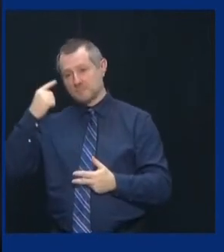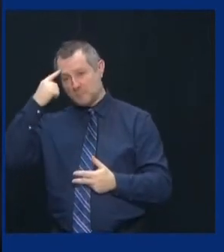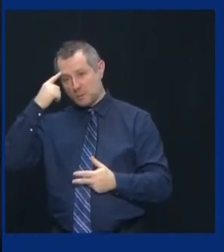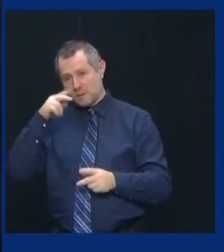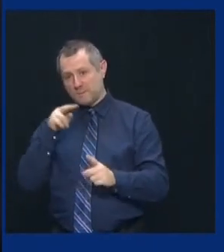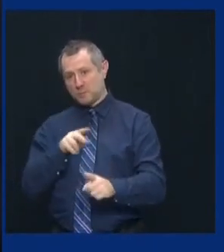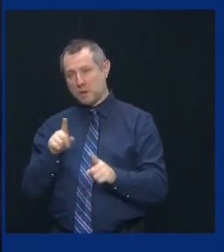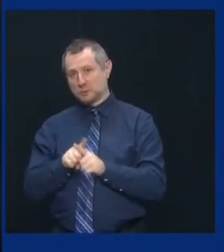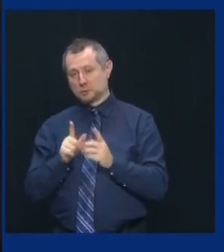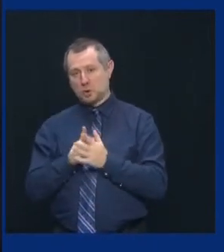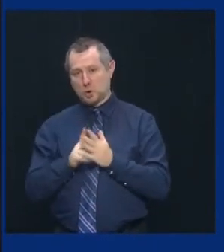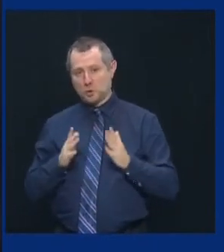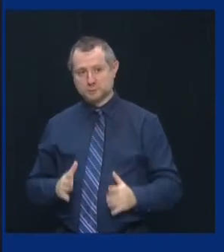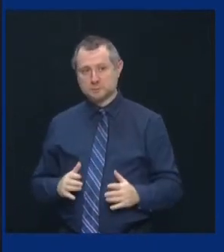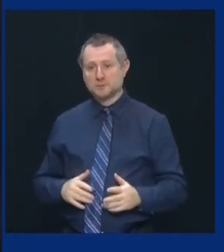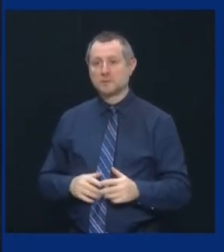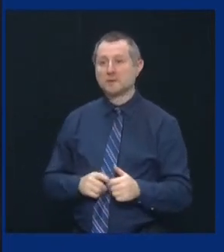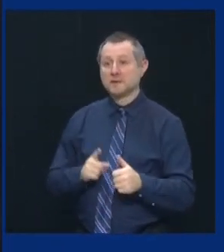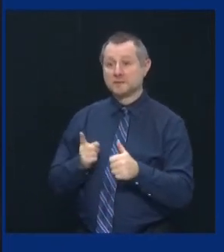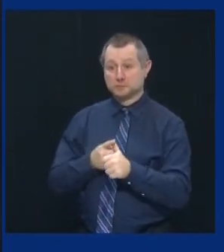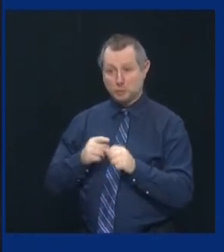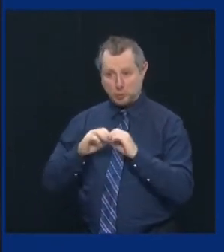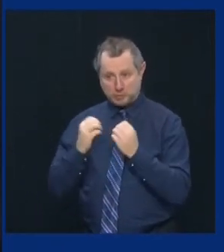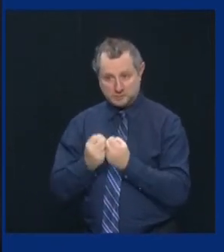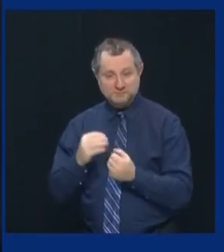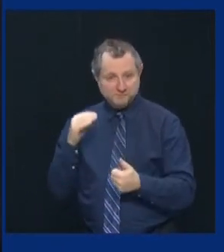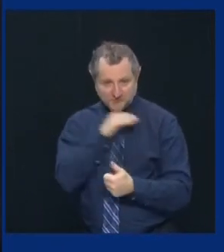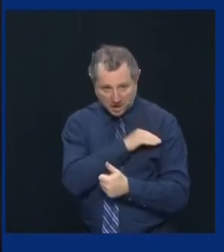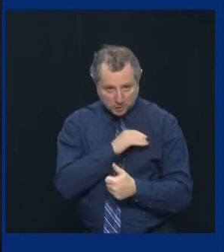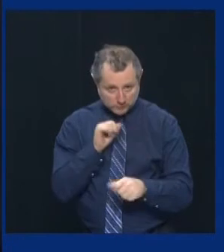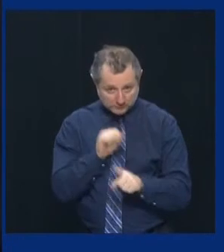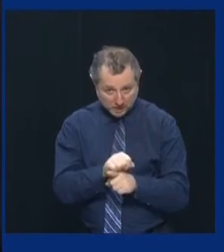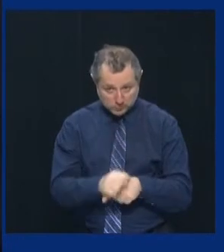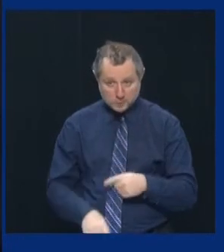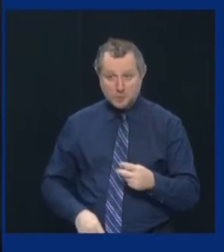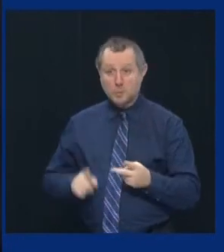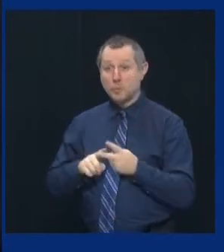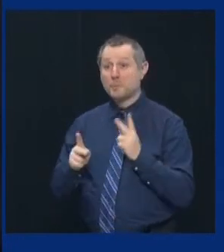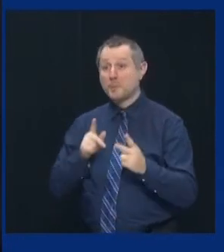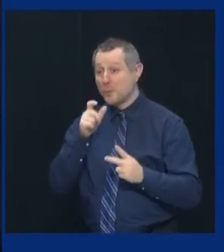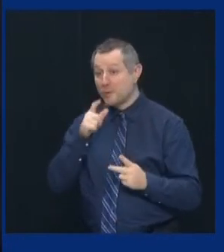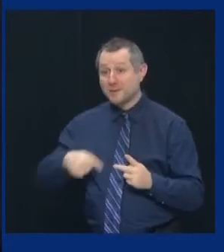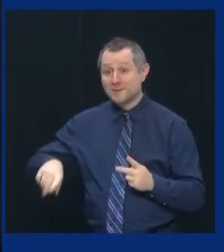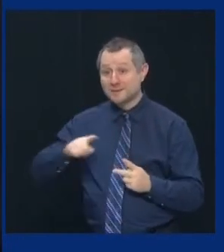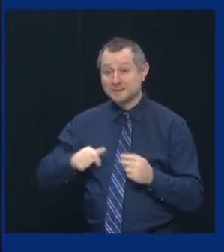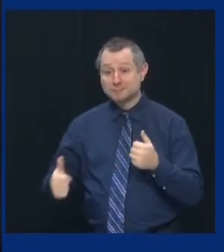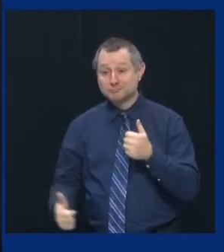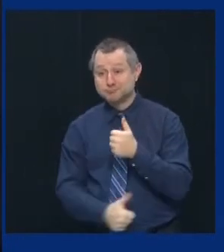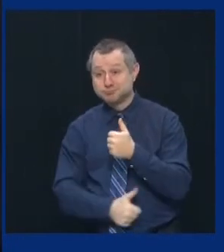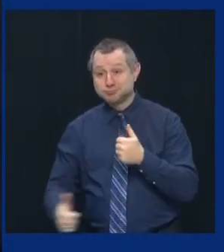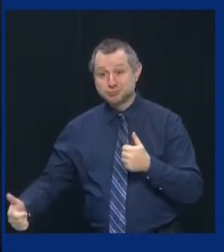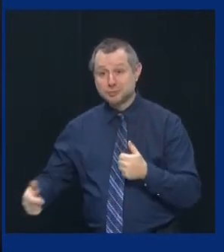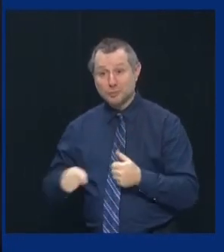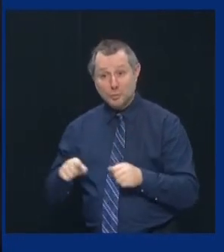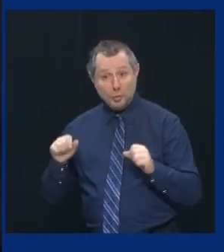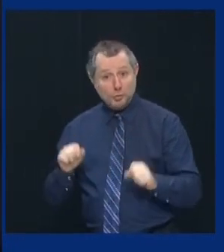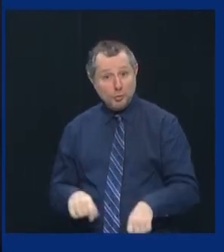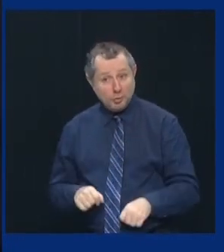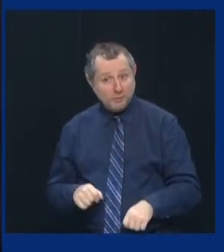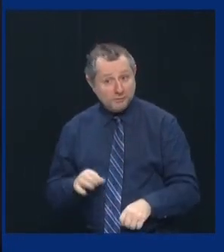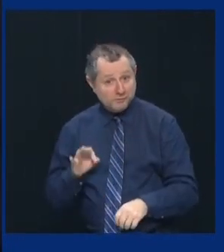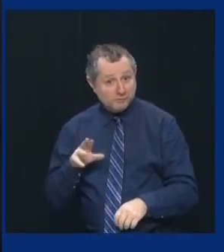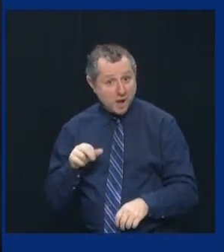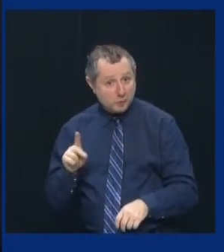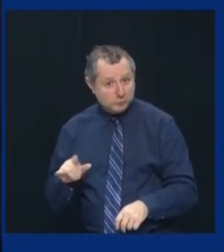The organization can be involved in fraud. Individuals employed by the organization can be involved